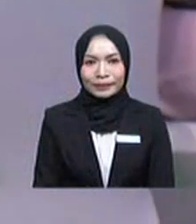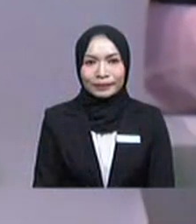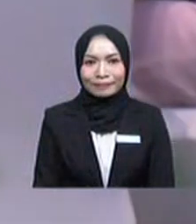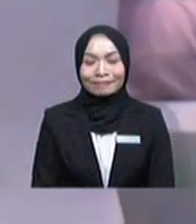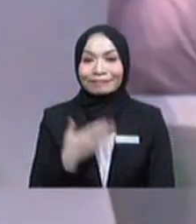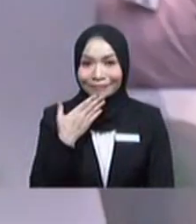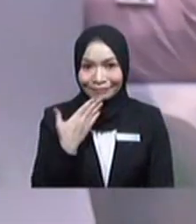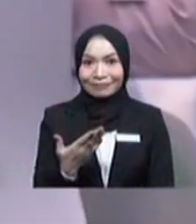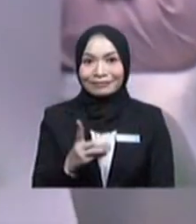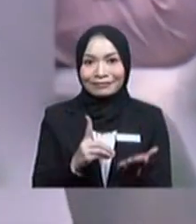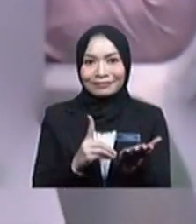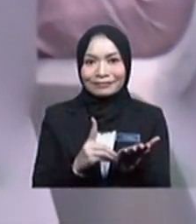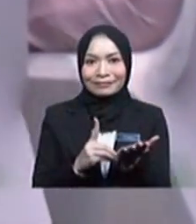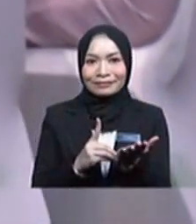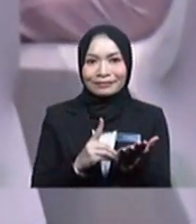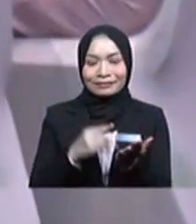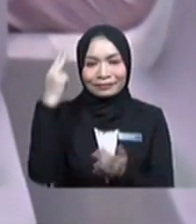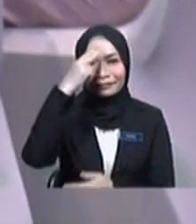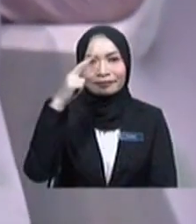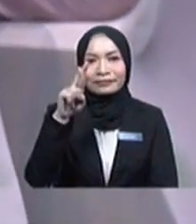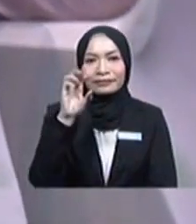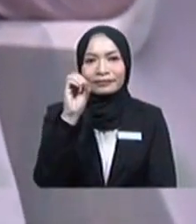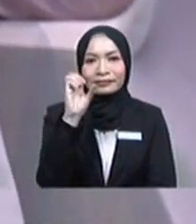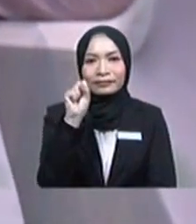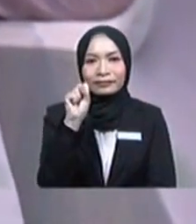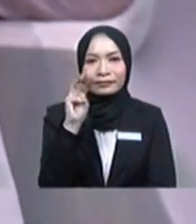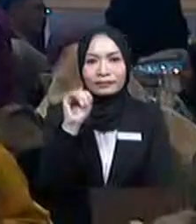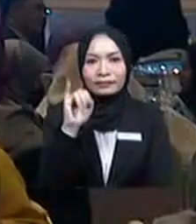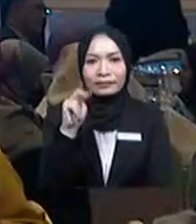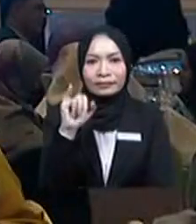Thank you, Dr. Hajar Rusmini, for the welcoming remarks.